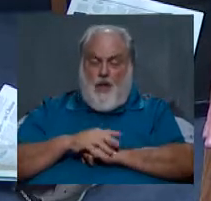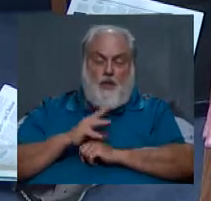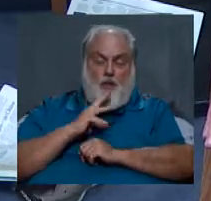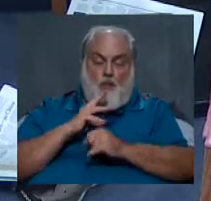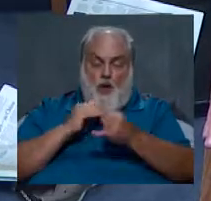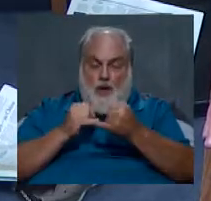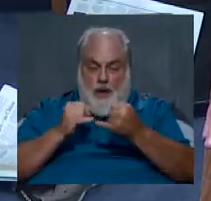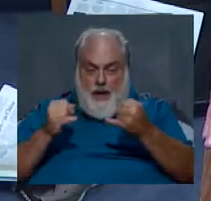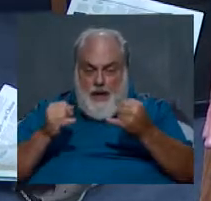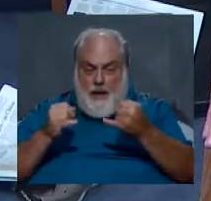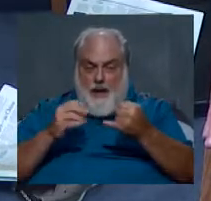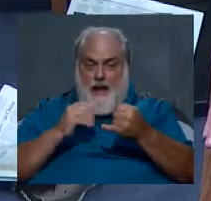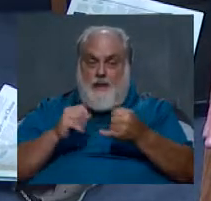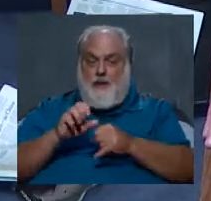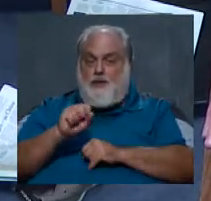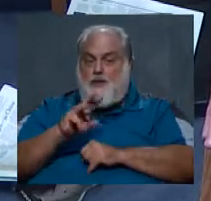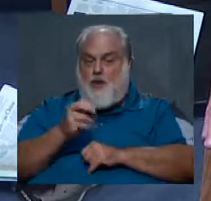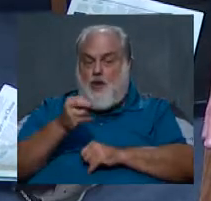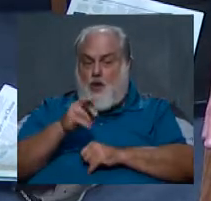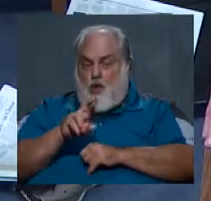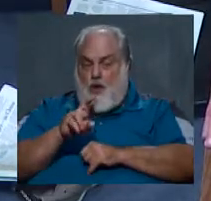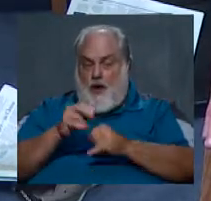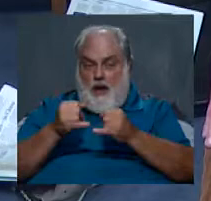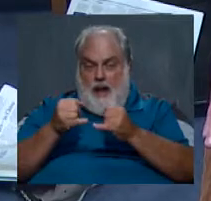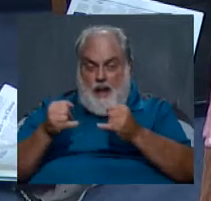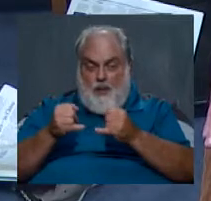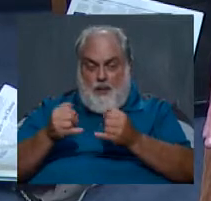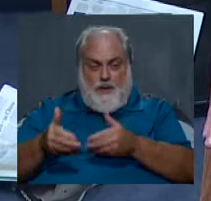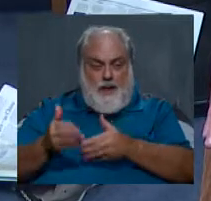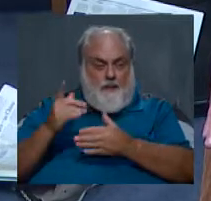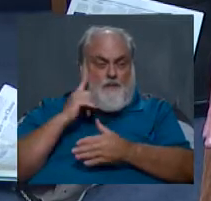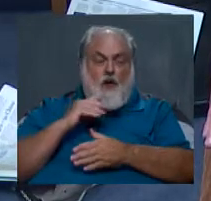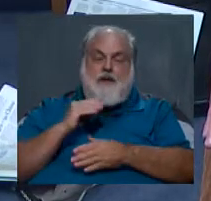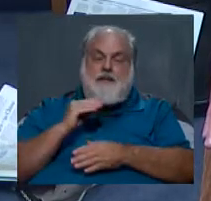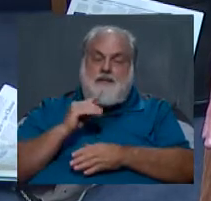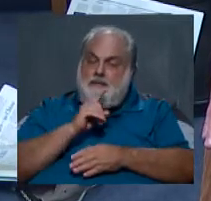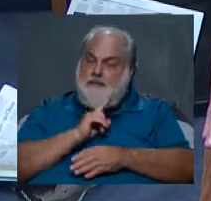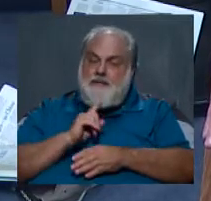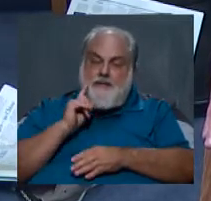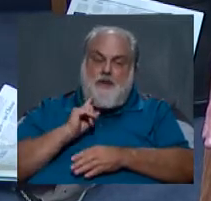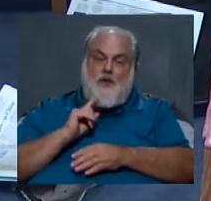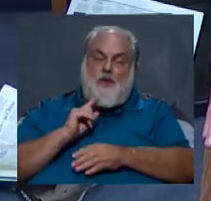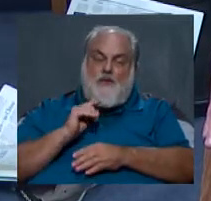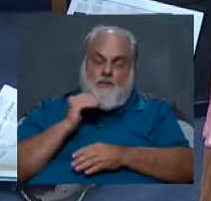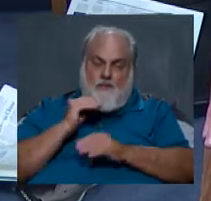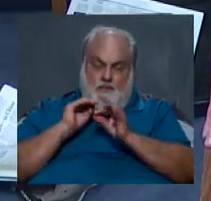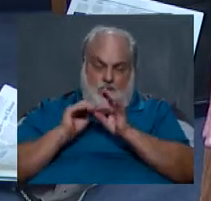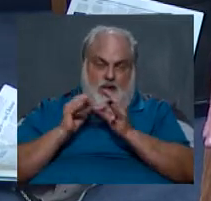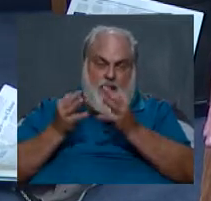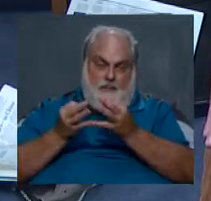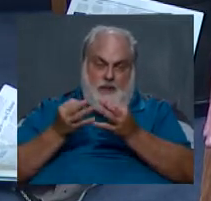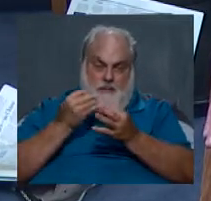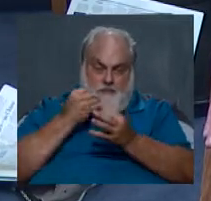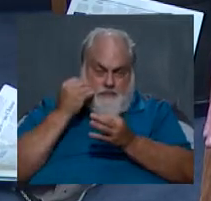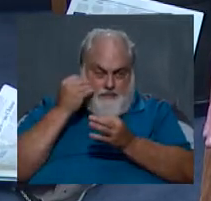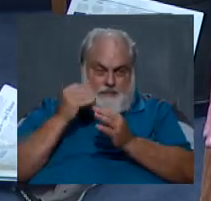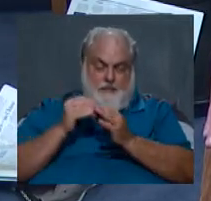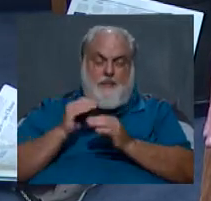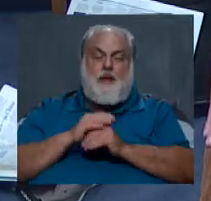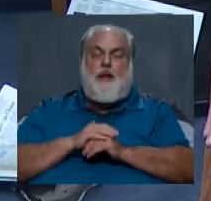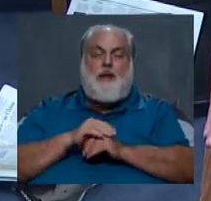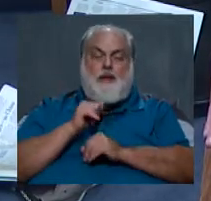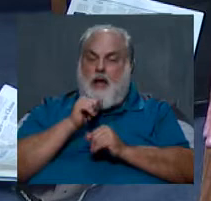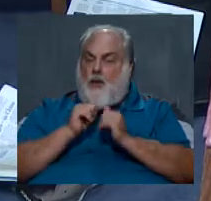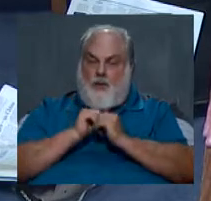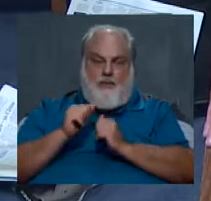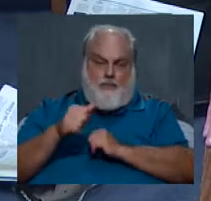electrical grid were designated for suburban development, not high-density urban projects. Why not stick with the